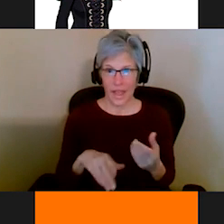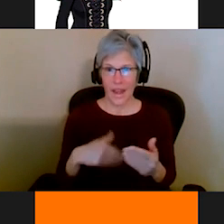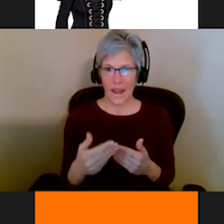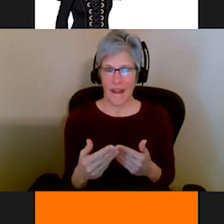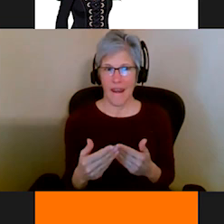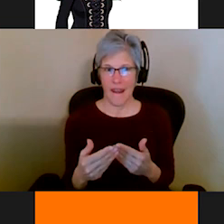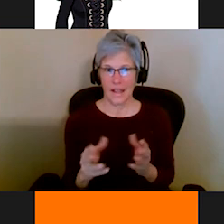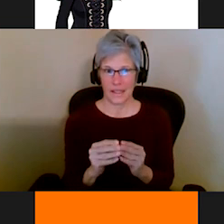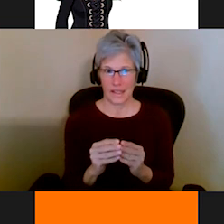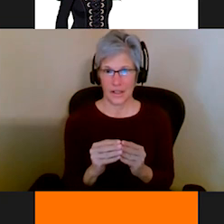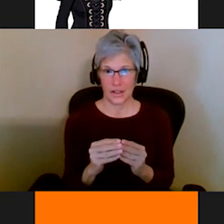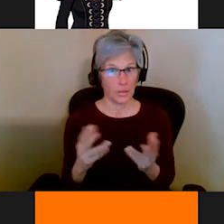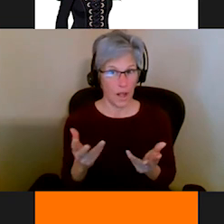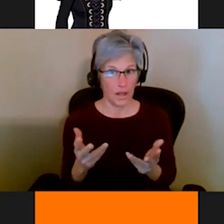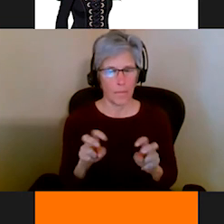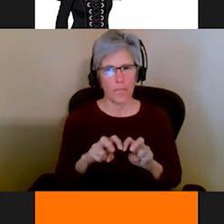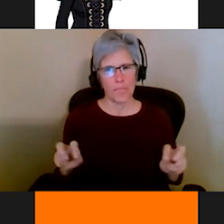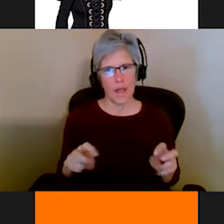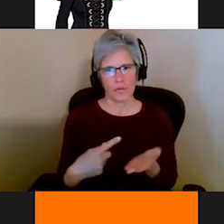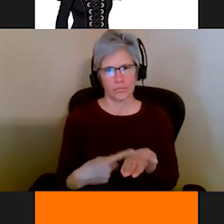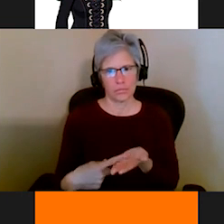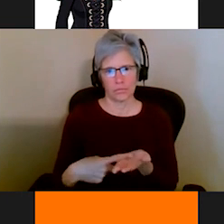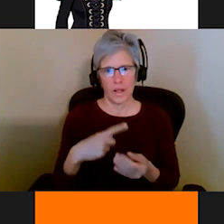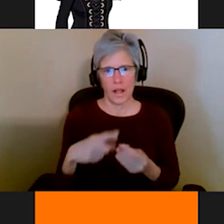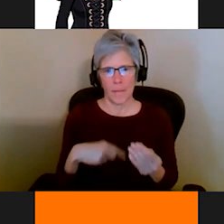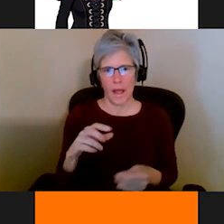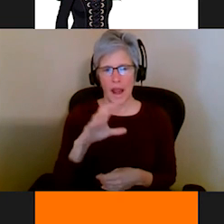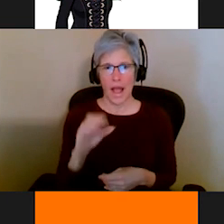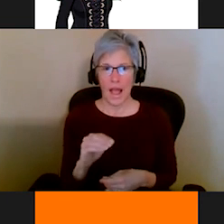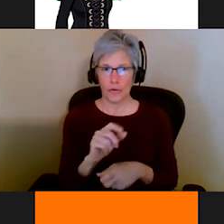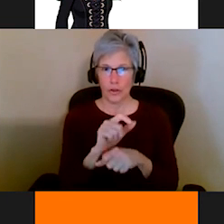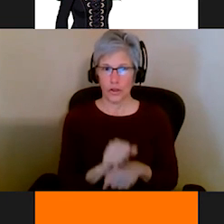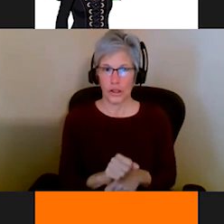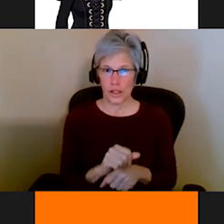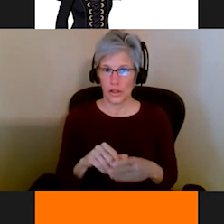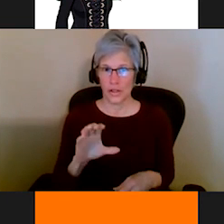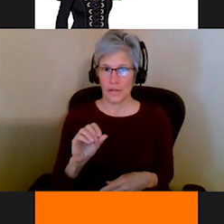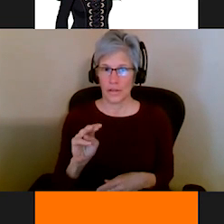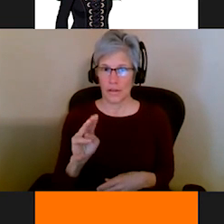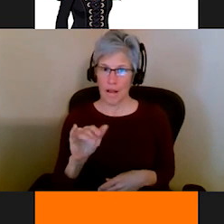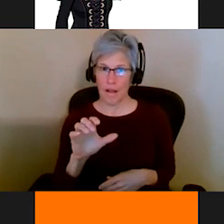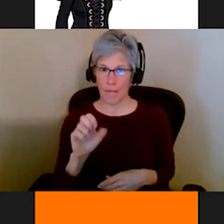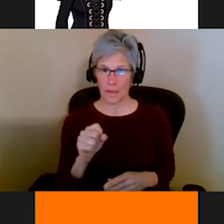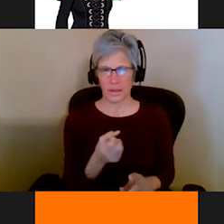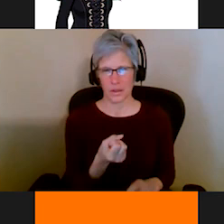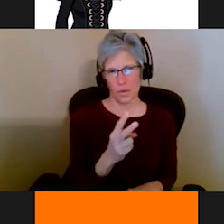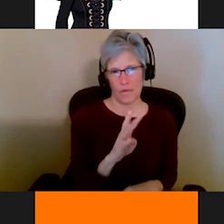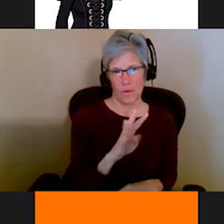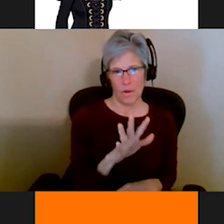be a panel discussion on African traditions and comics. That will go from about 12:45 to